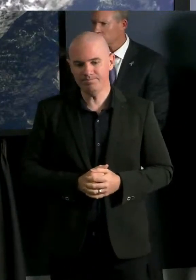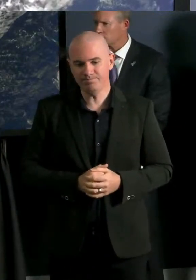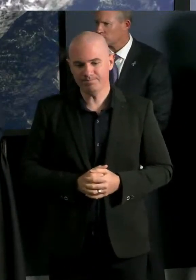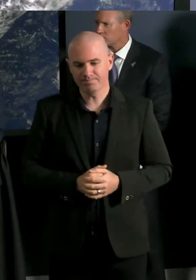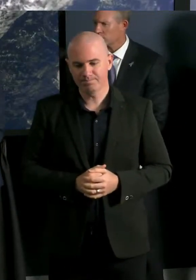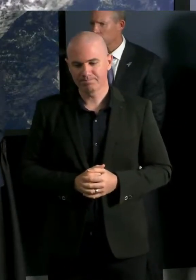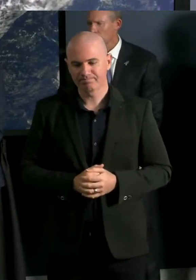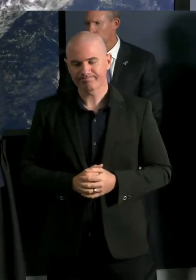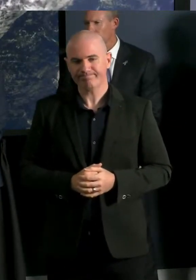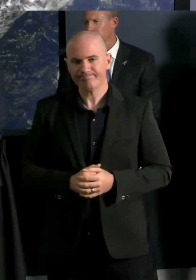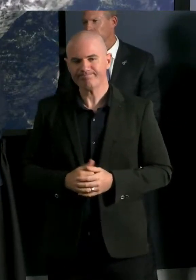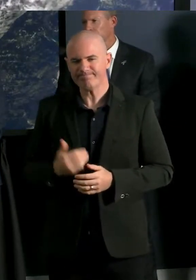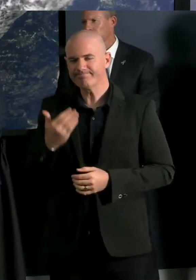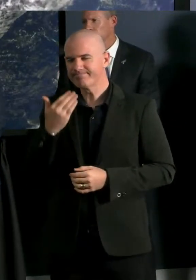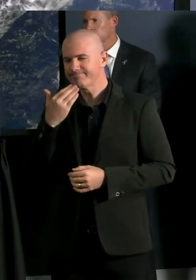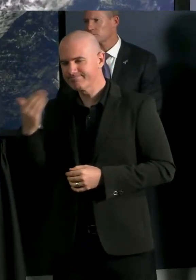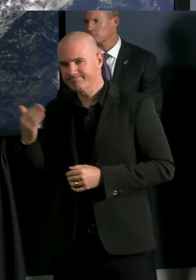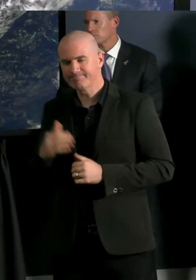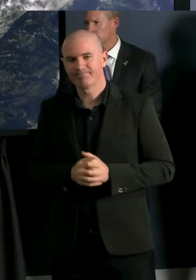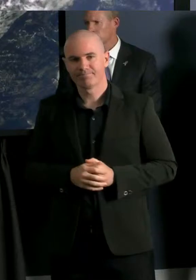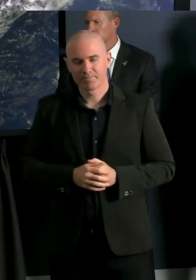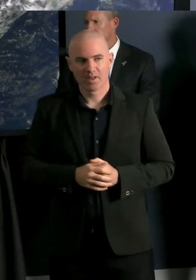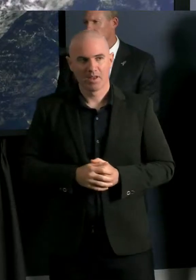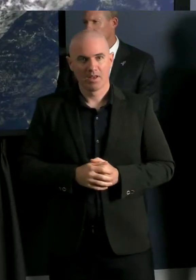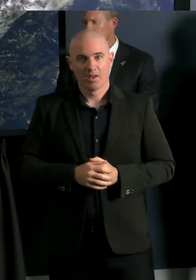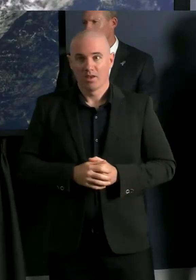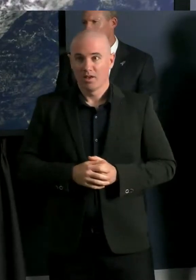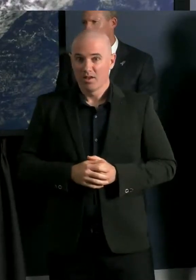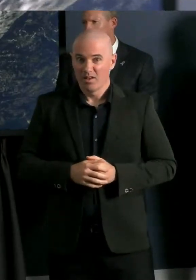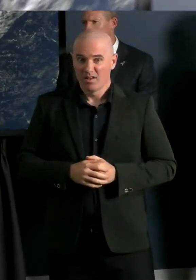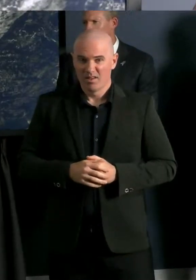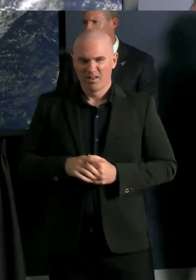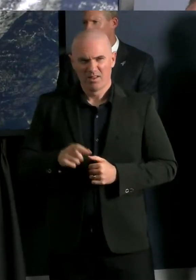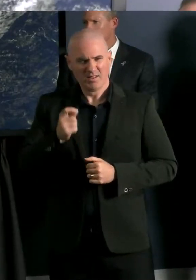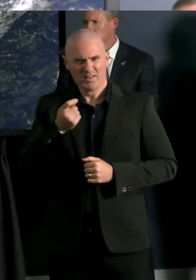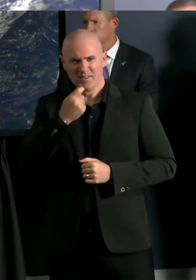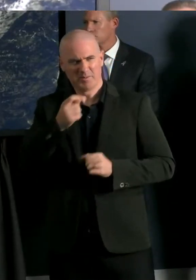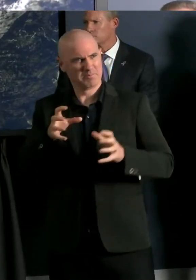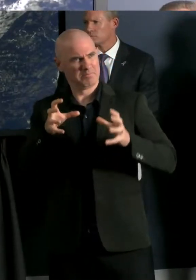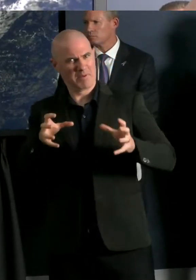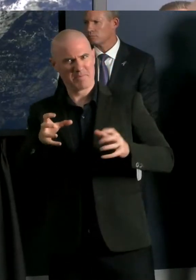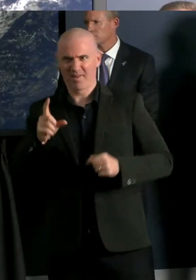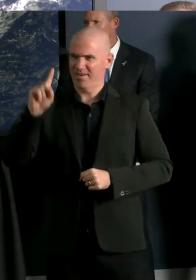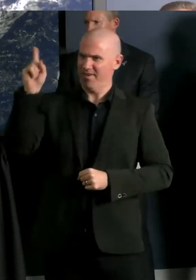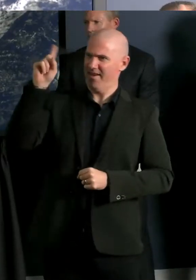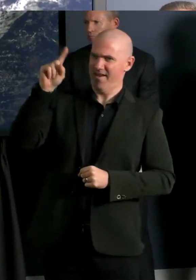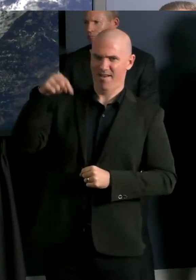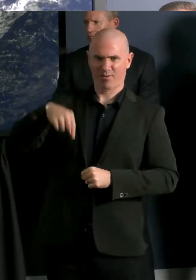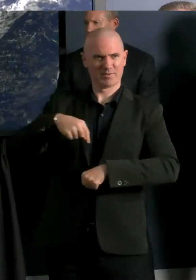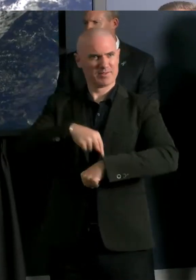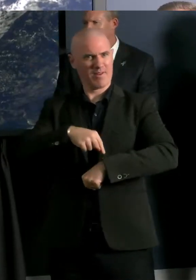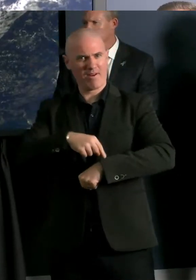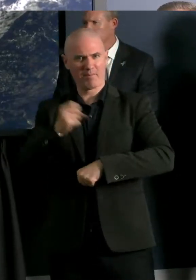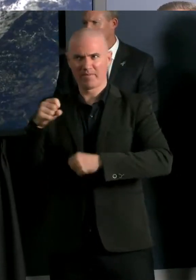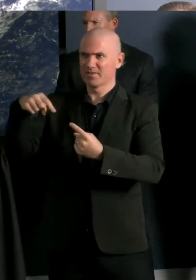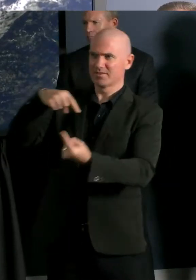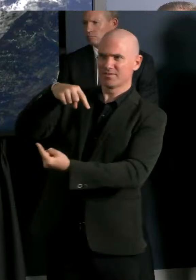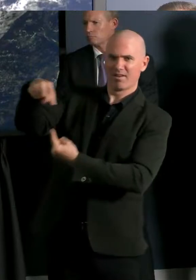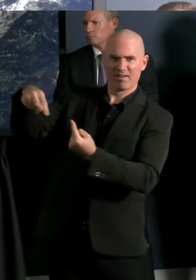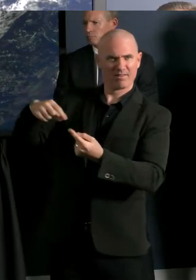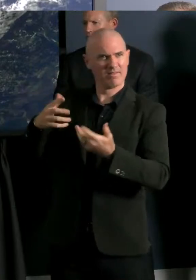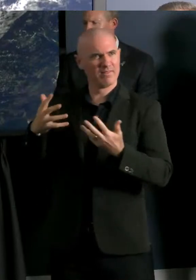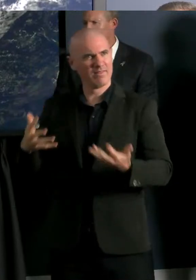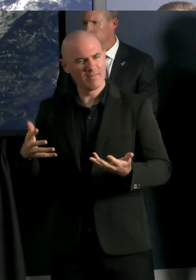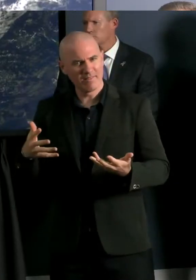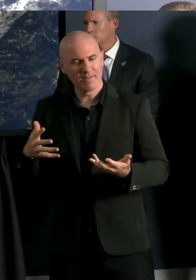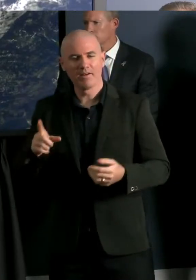Thanks, Stephen. And whilst this is an unusual time of year to be facing a cyclone of this kind, there is nothing unusual